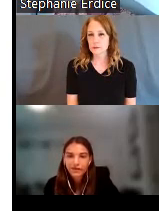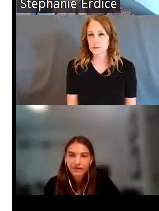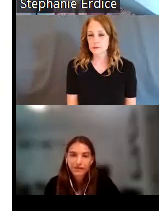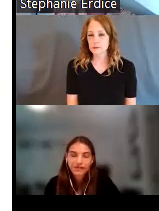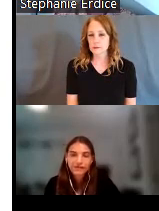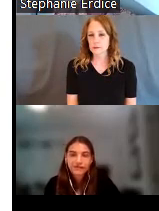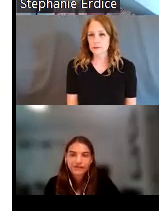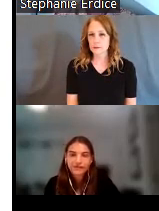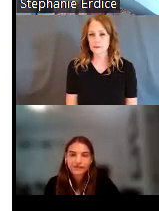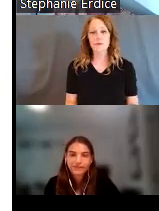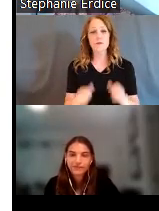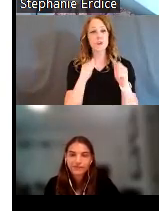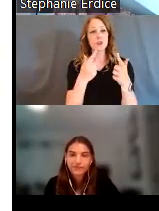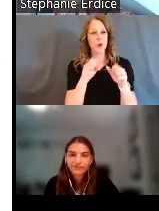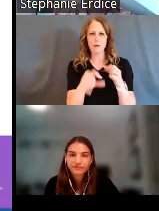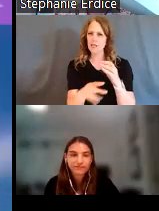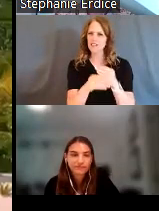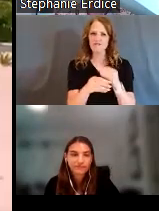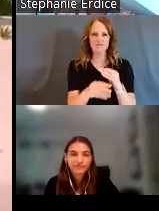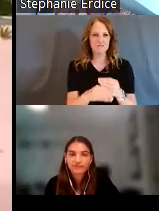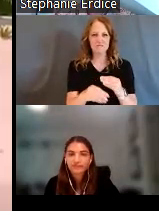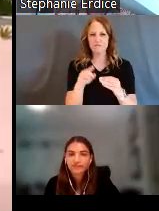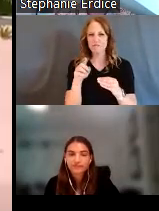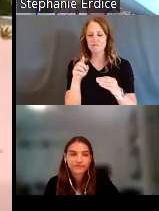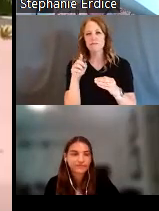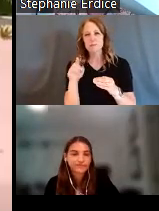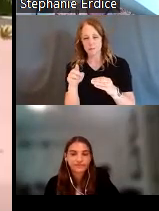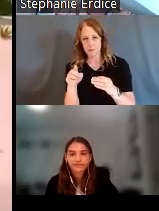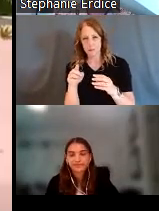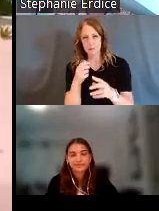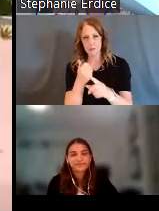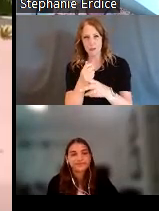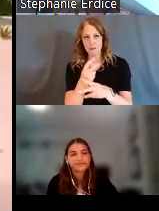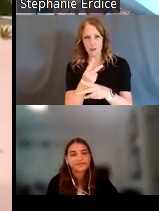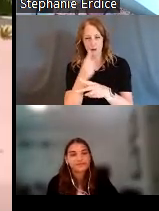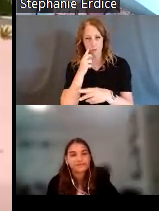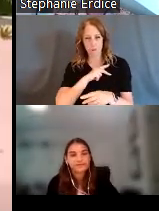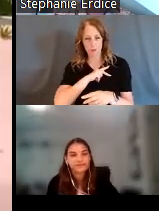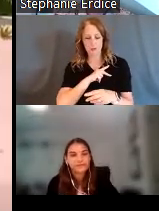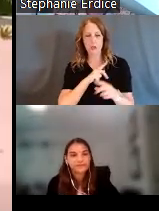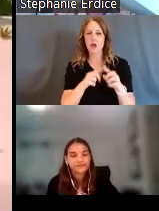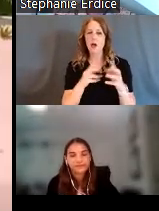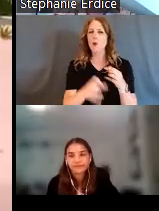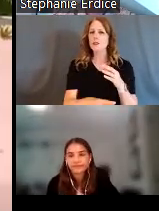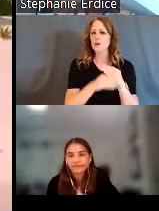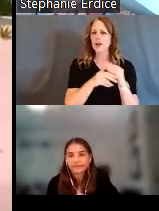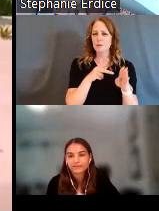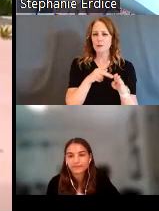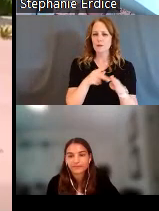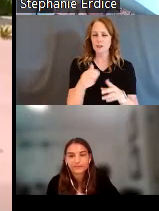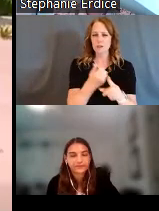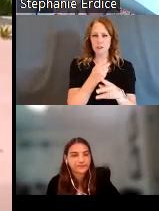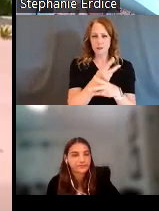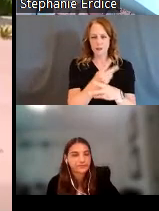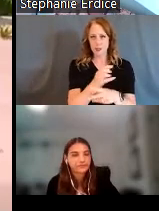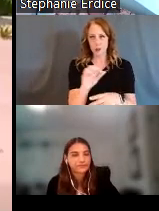So you all can continue to put some personal self-care in there. We also want to talk about professional self-care as well. And as a